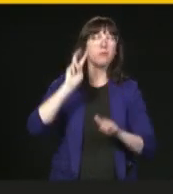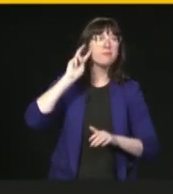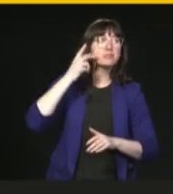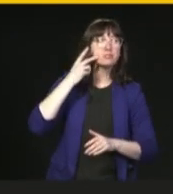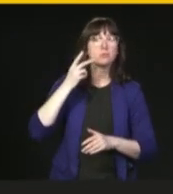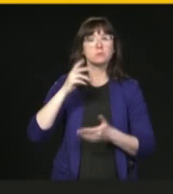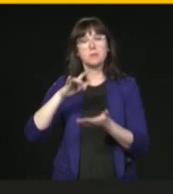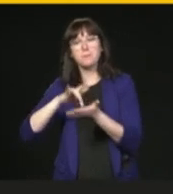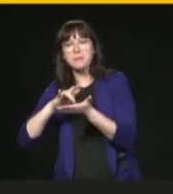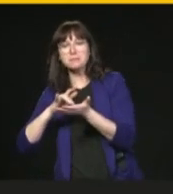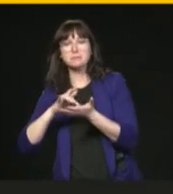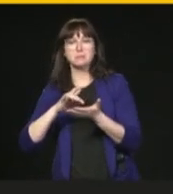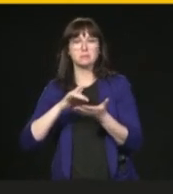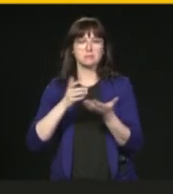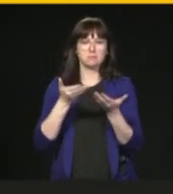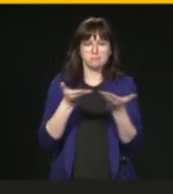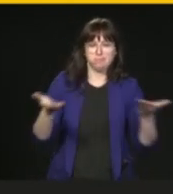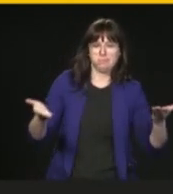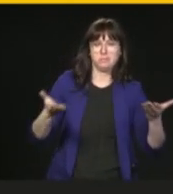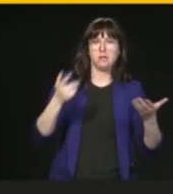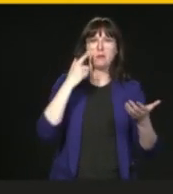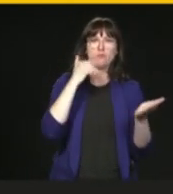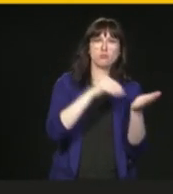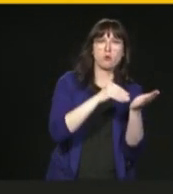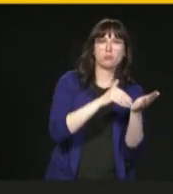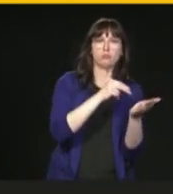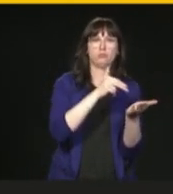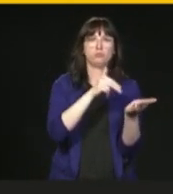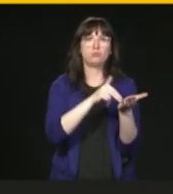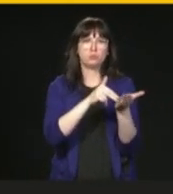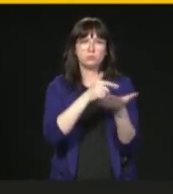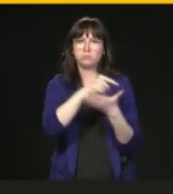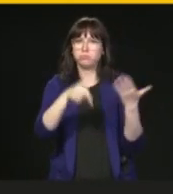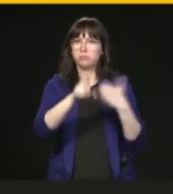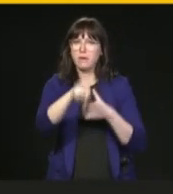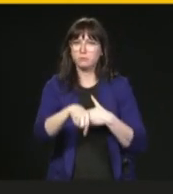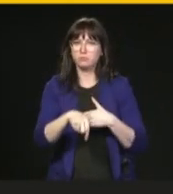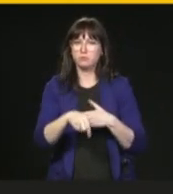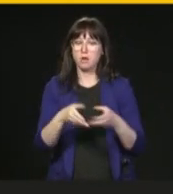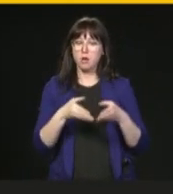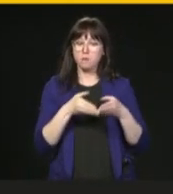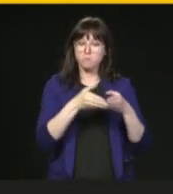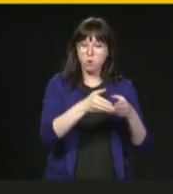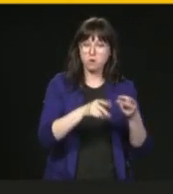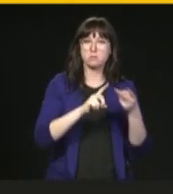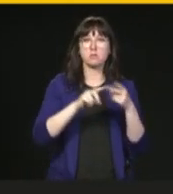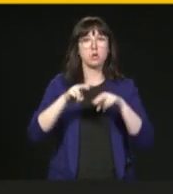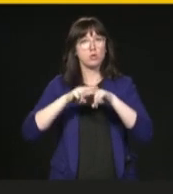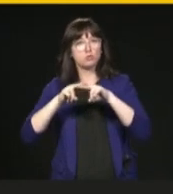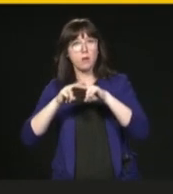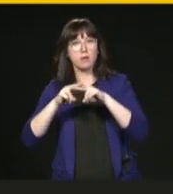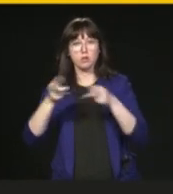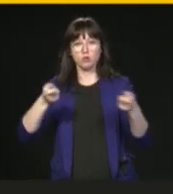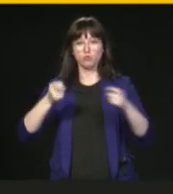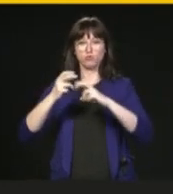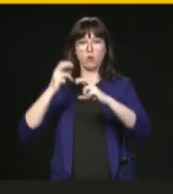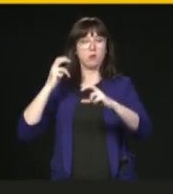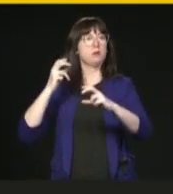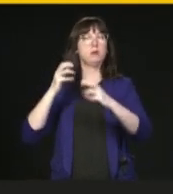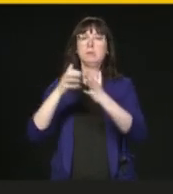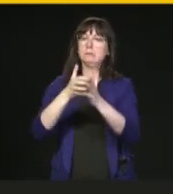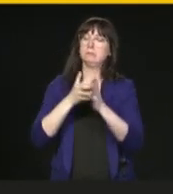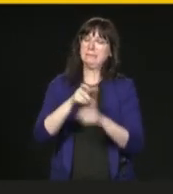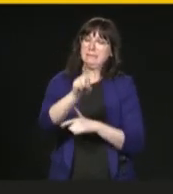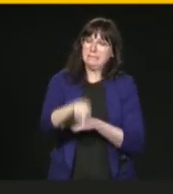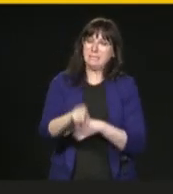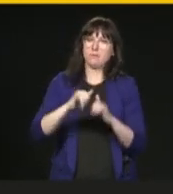vegetables, medicine, and supplies for our healthcare systems. Our ports, railways, and trucks are vital to bringing in the things we